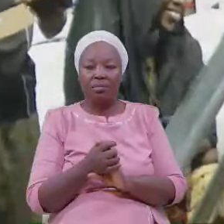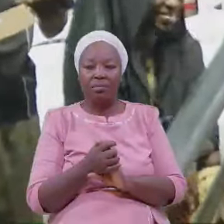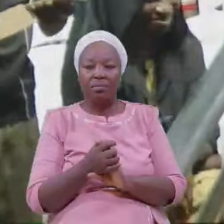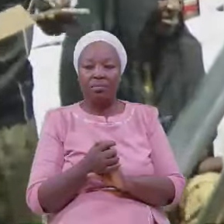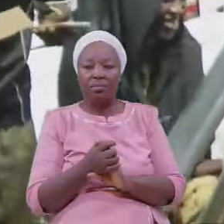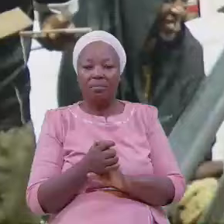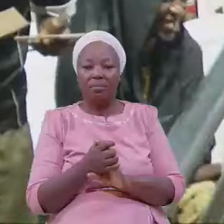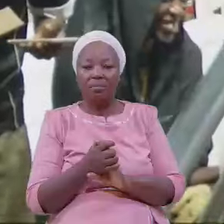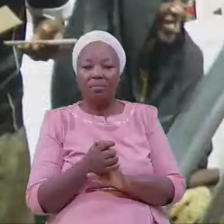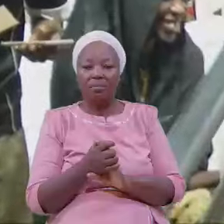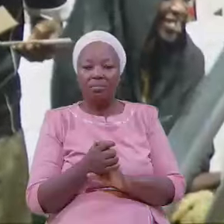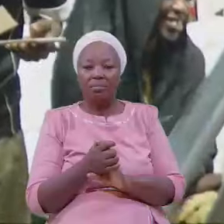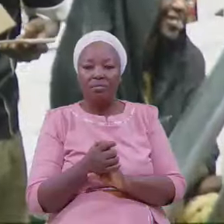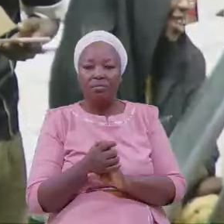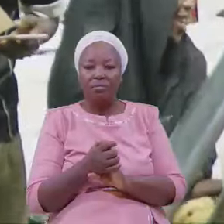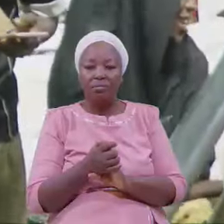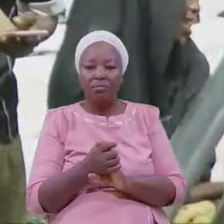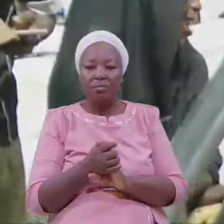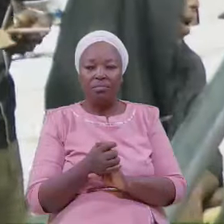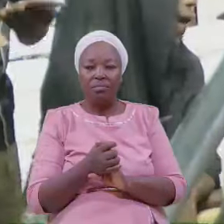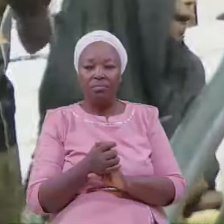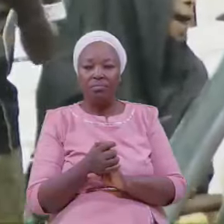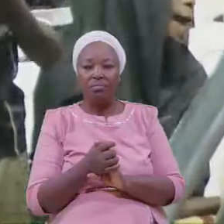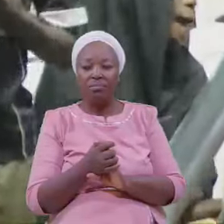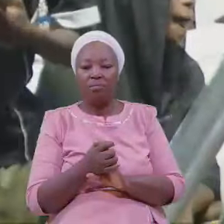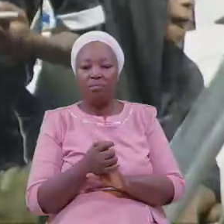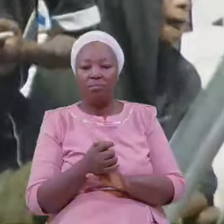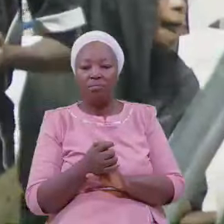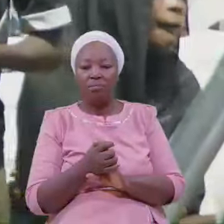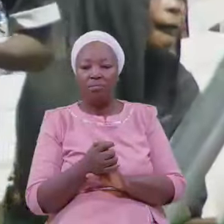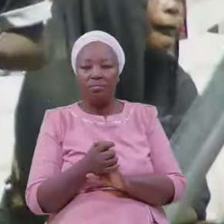Let's remember all the banquets, the